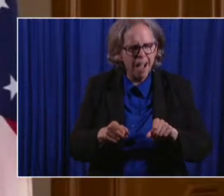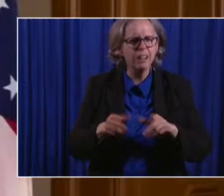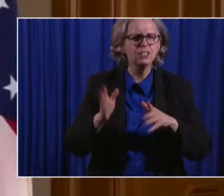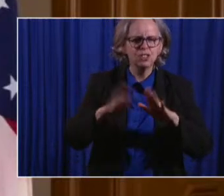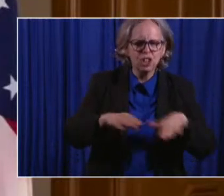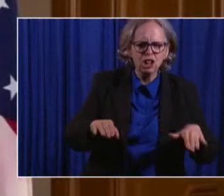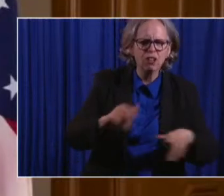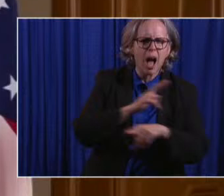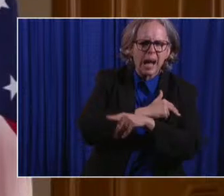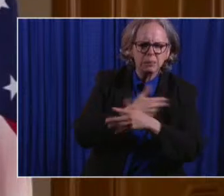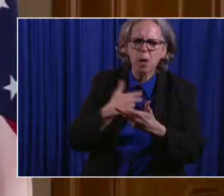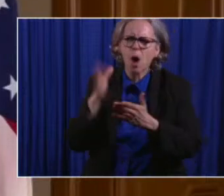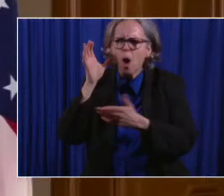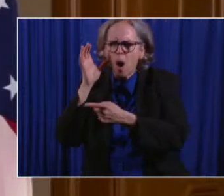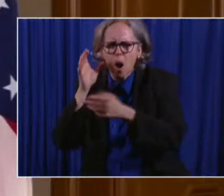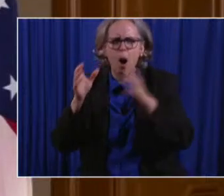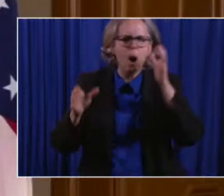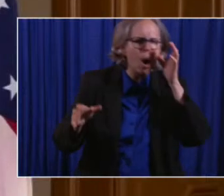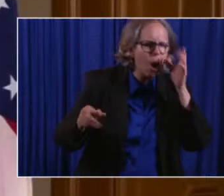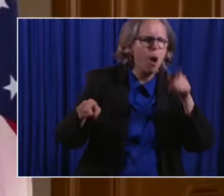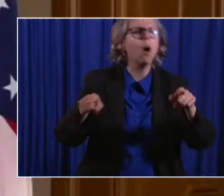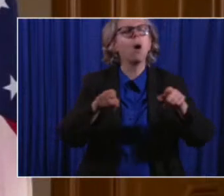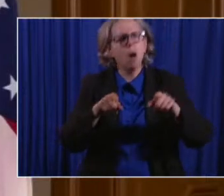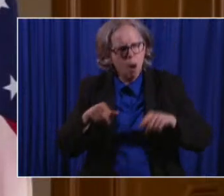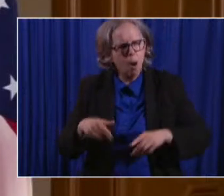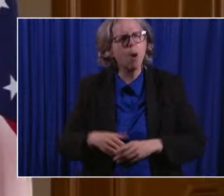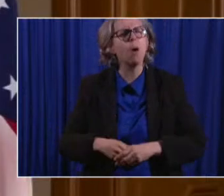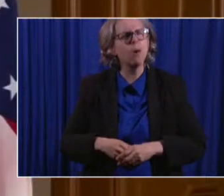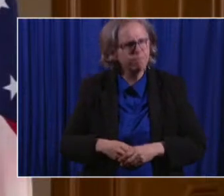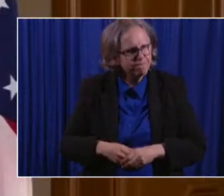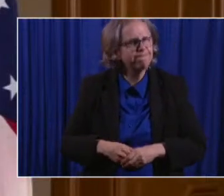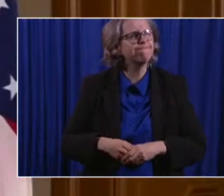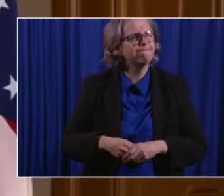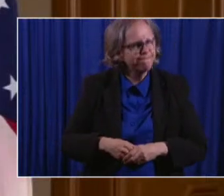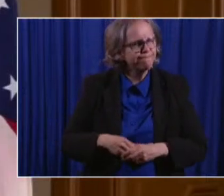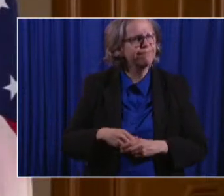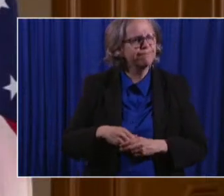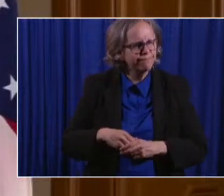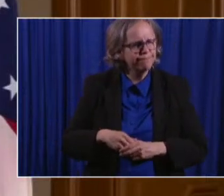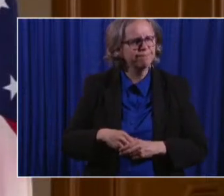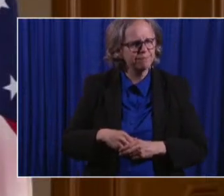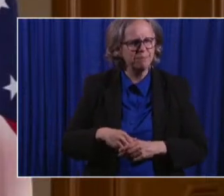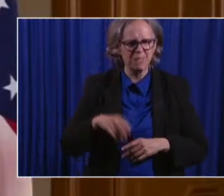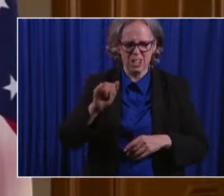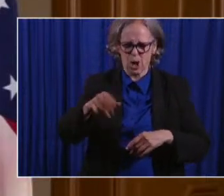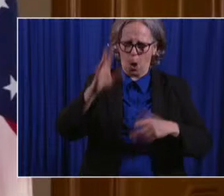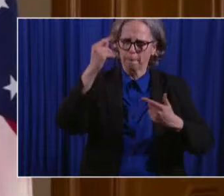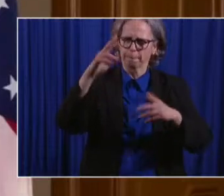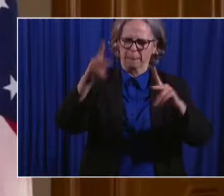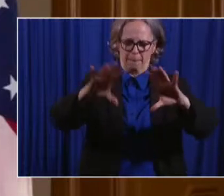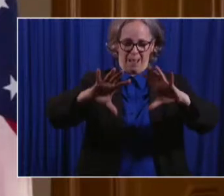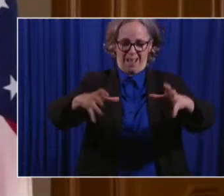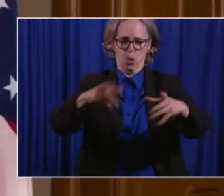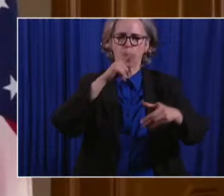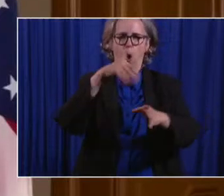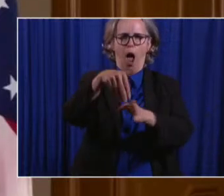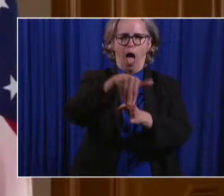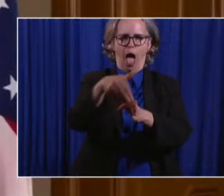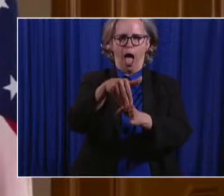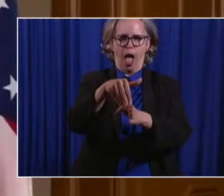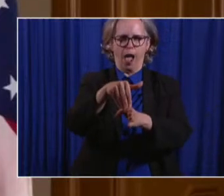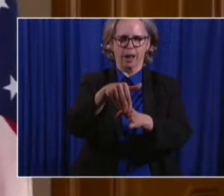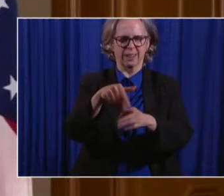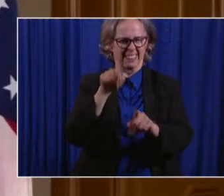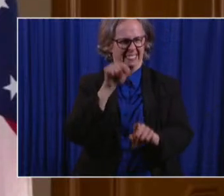and there are just people who don't feel strongly about this one way or the other, and they may eventually get it. And if we